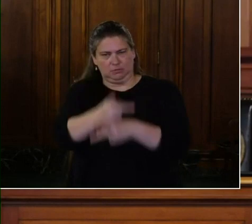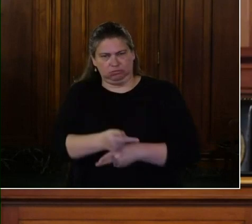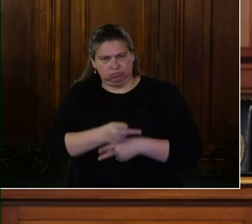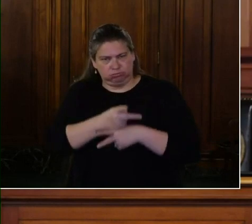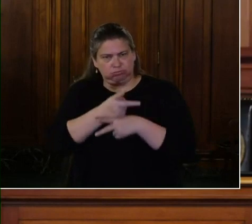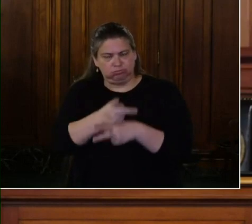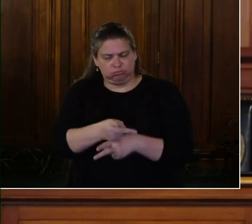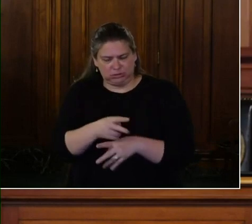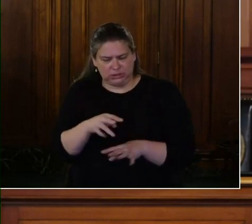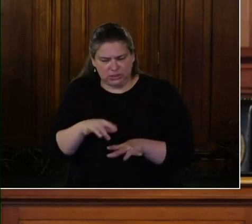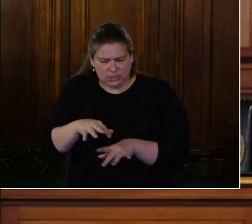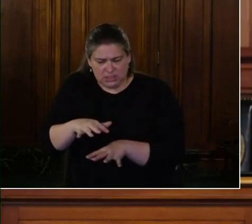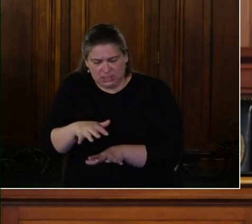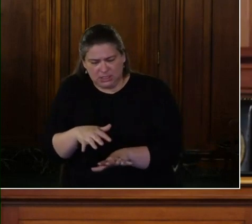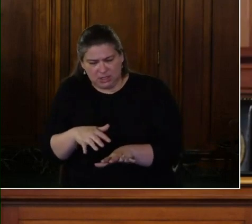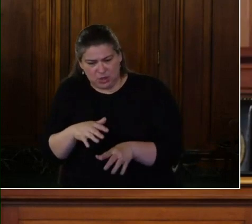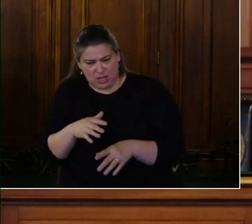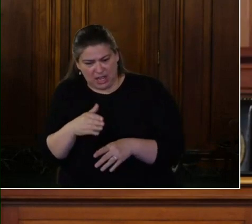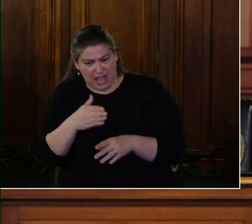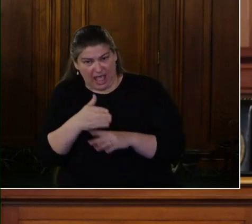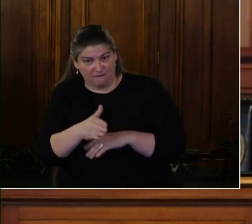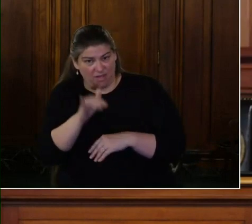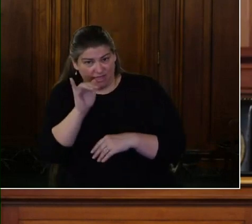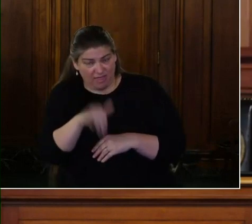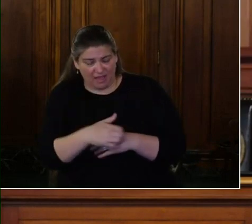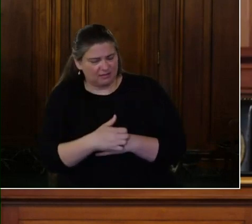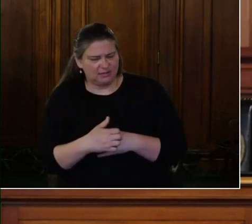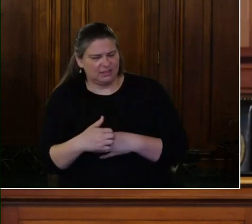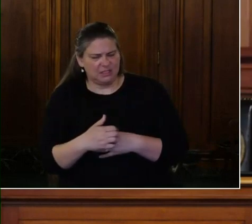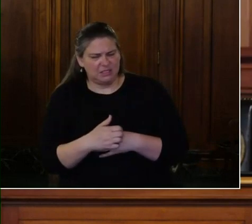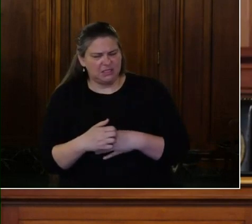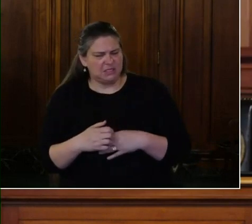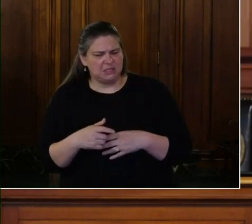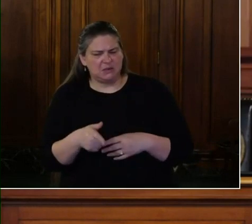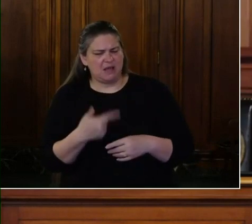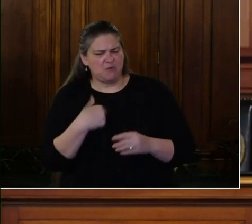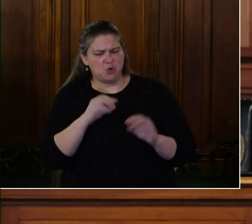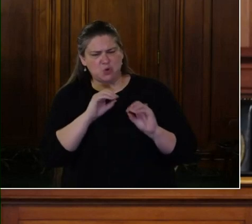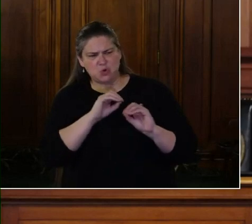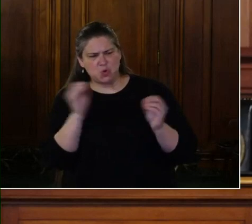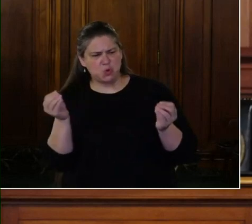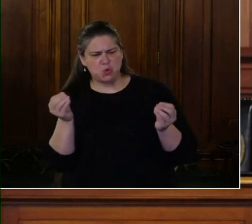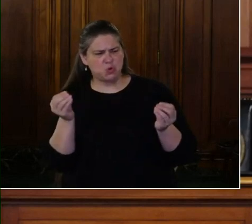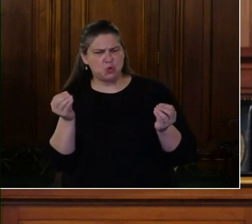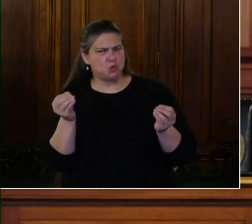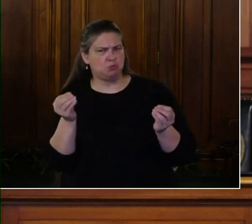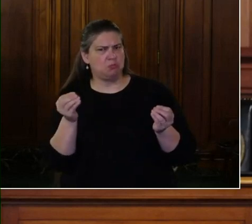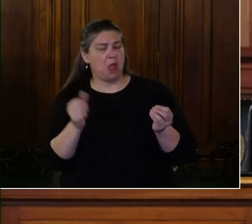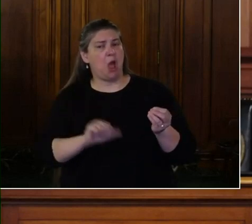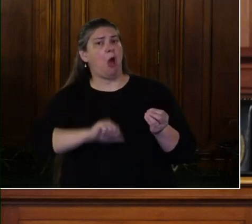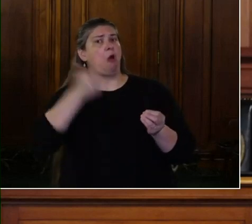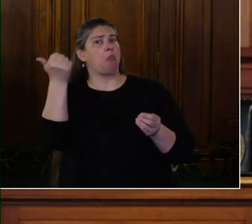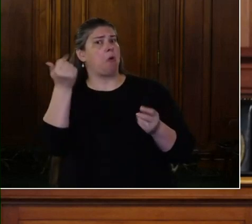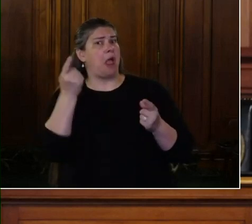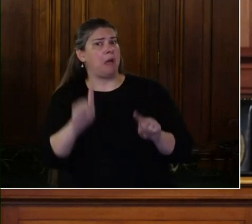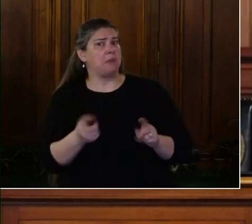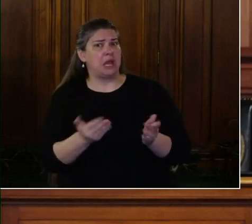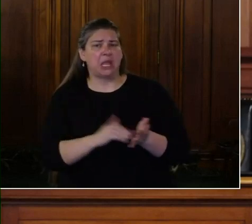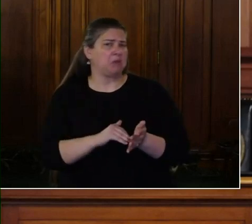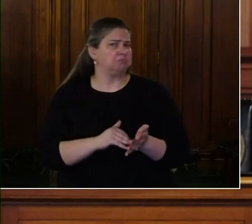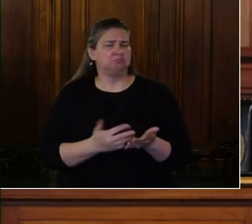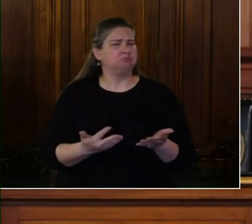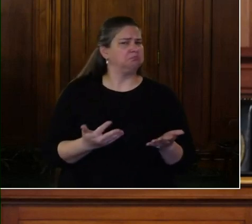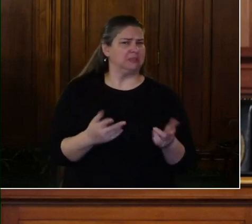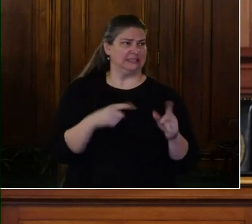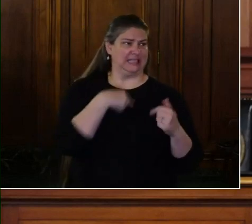indication that there has been any additional incidents like this that have occurred